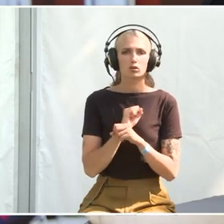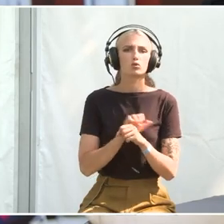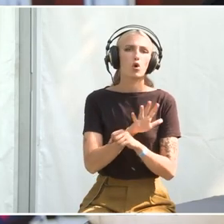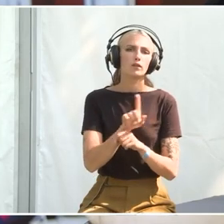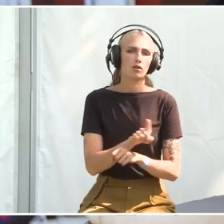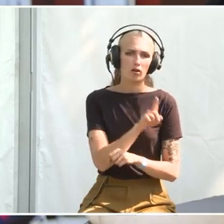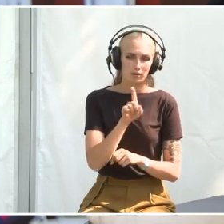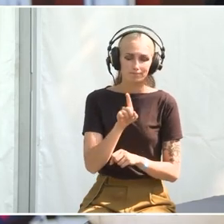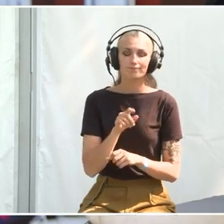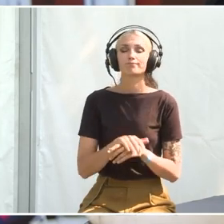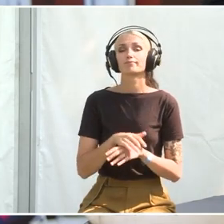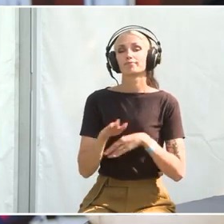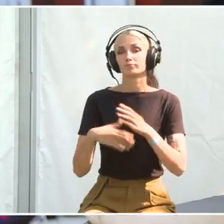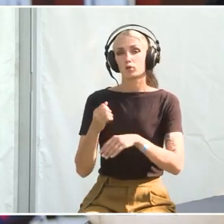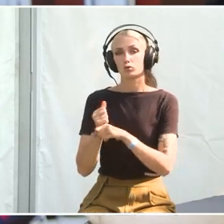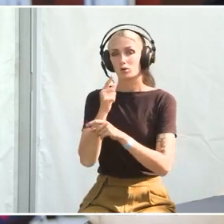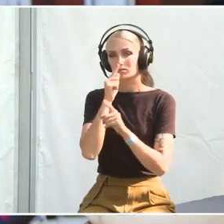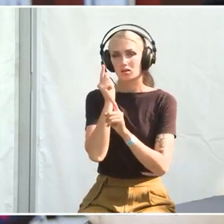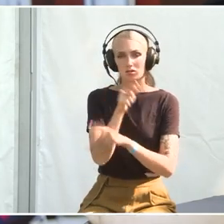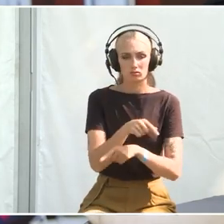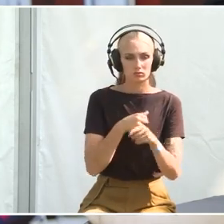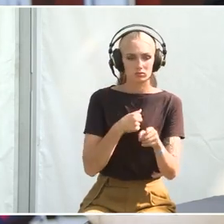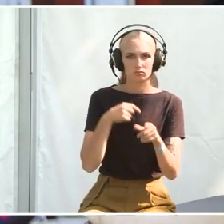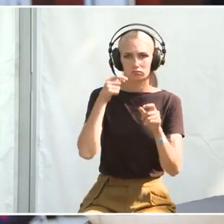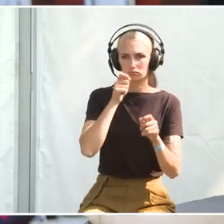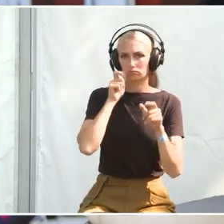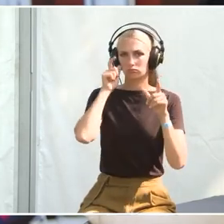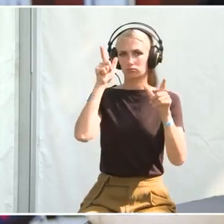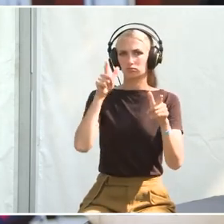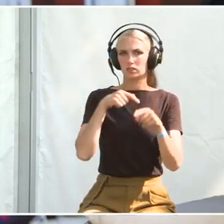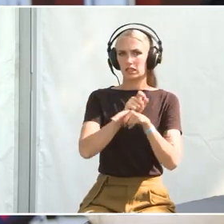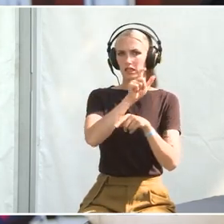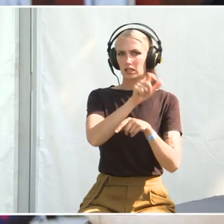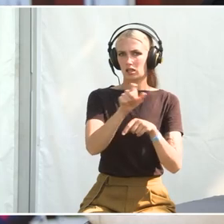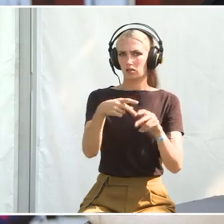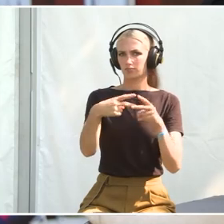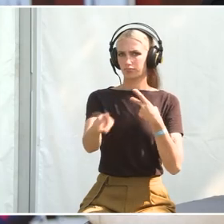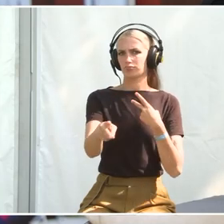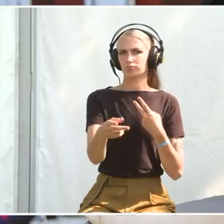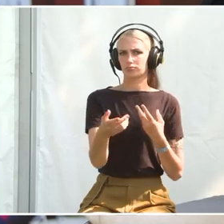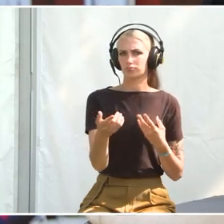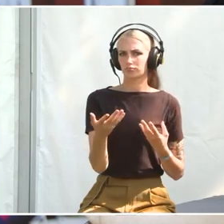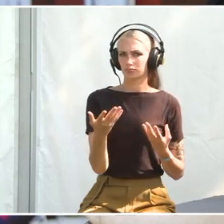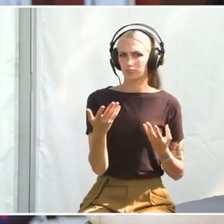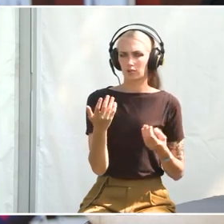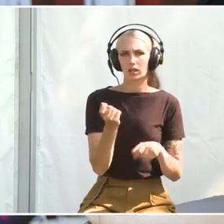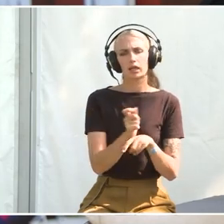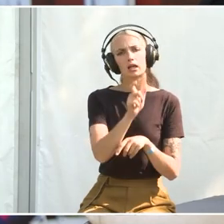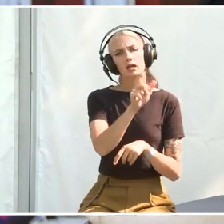work, I was like, wow, I was really surprised that I'm not getting the same clients. Clients don't come just with